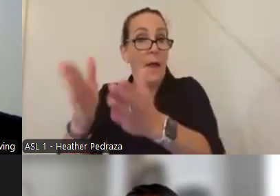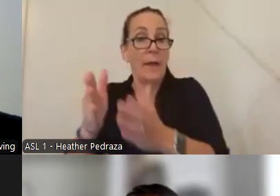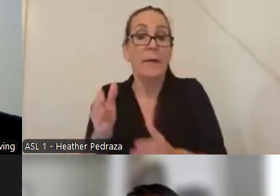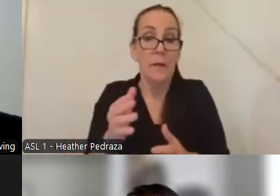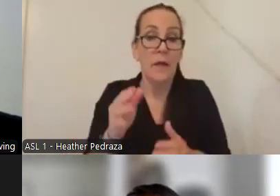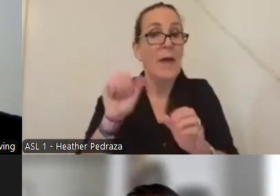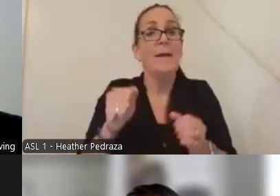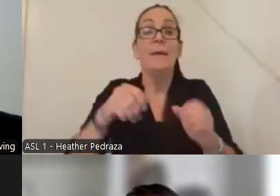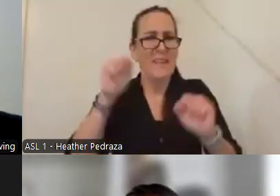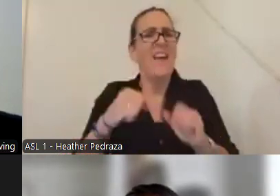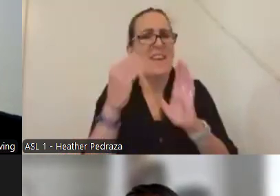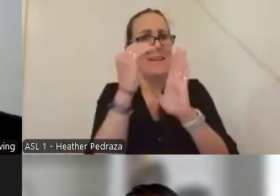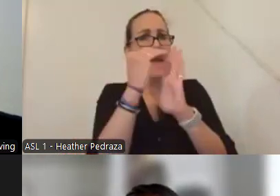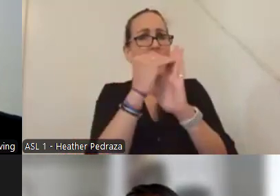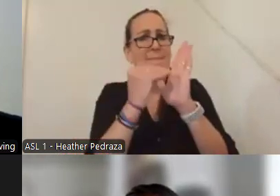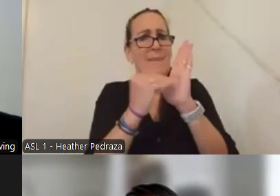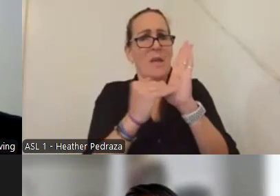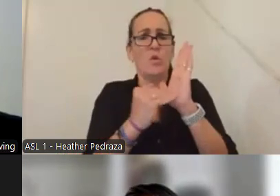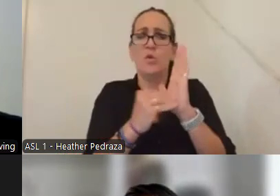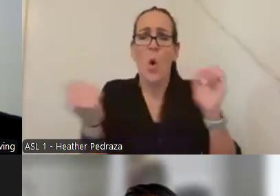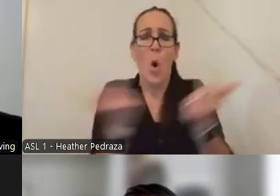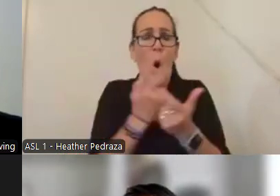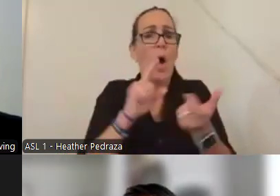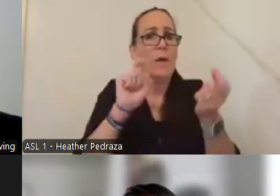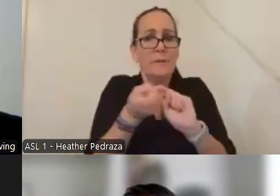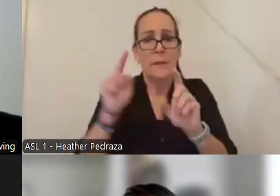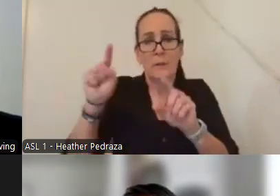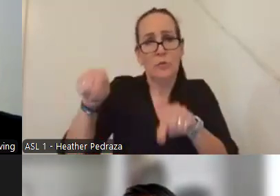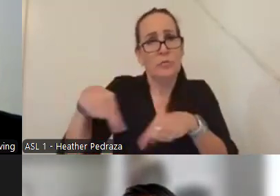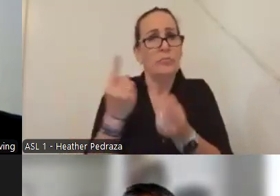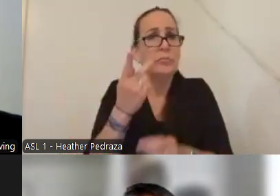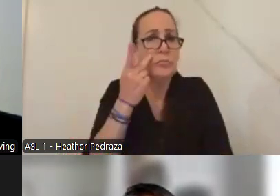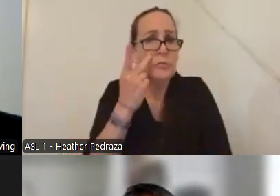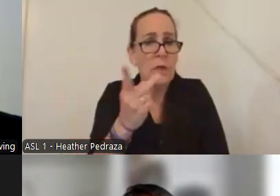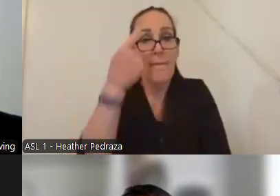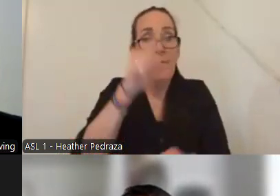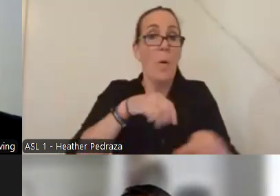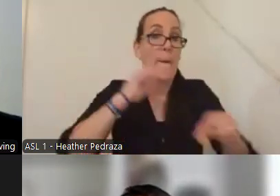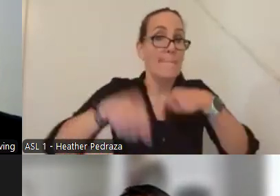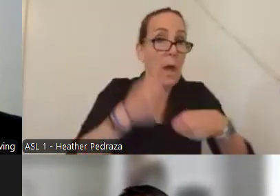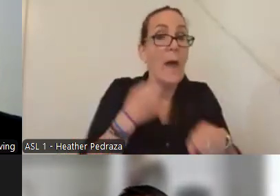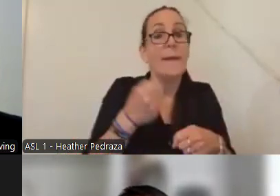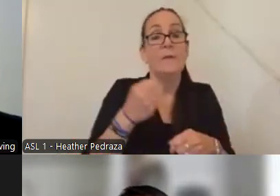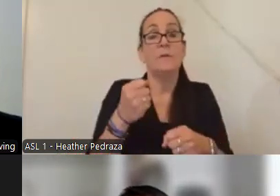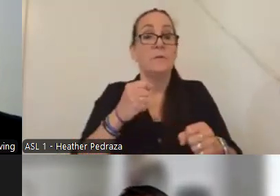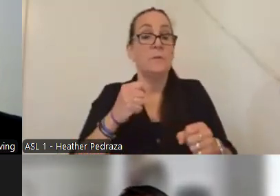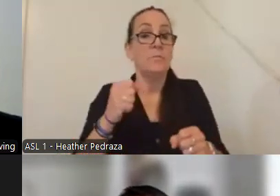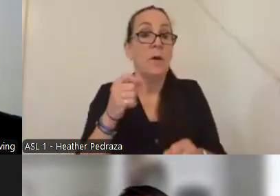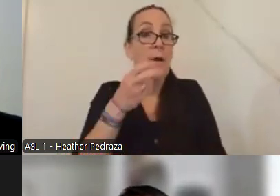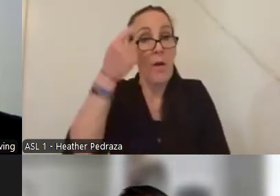I could list all of the transformation we've seen for bikes, for commuters, for everybody